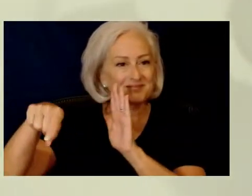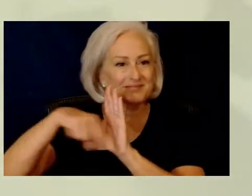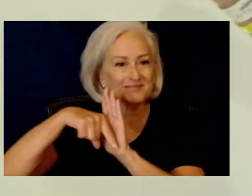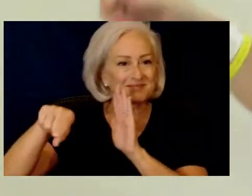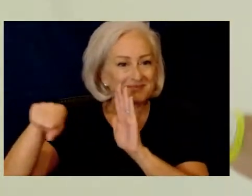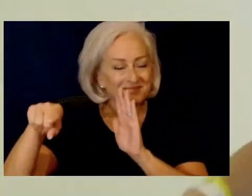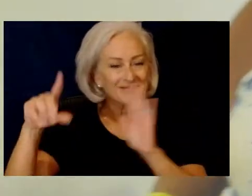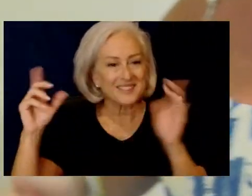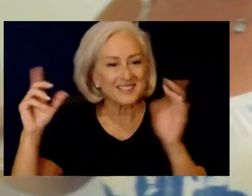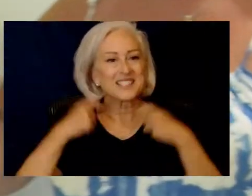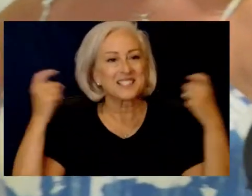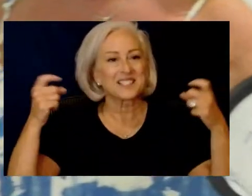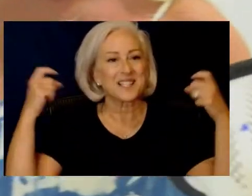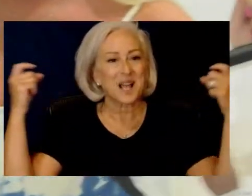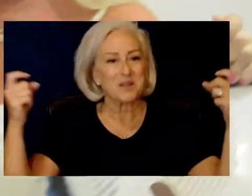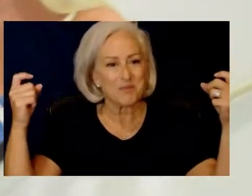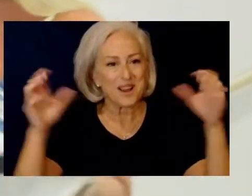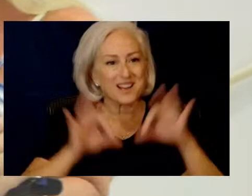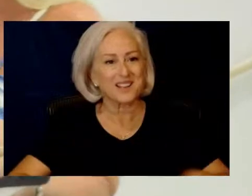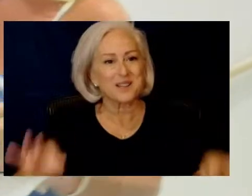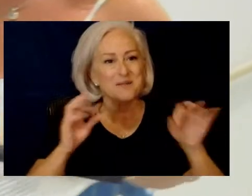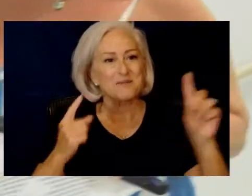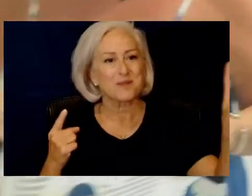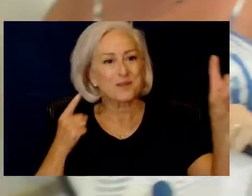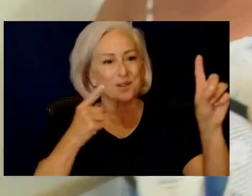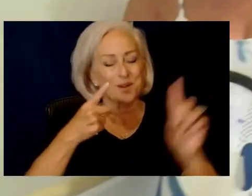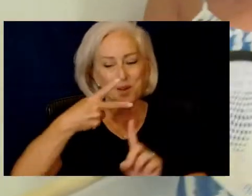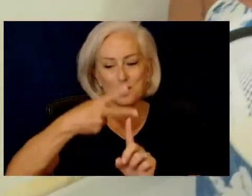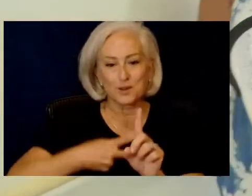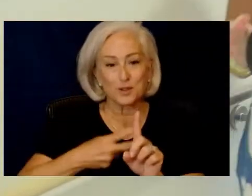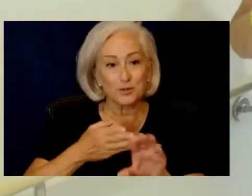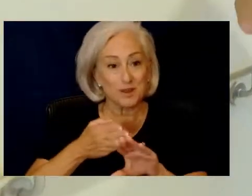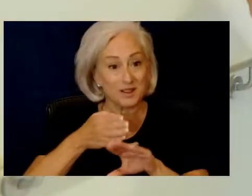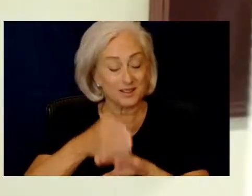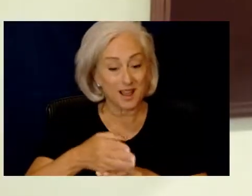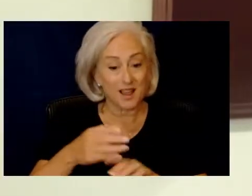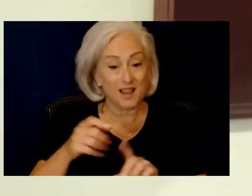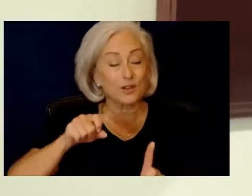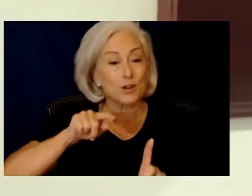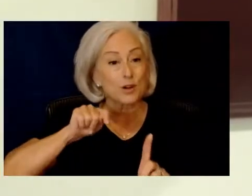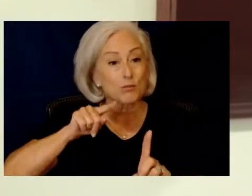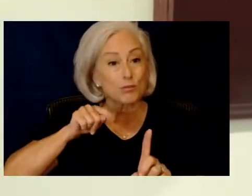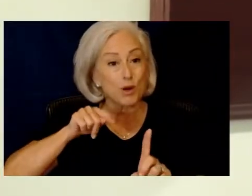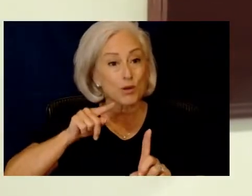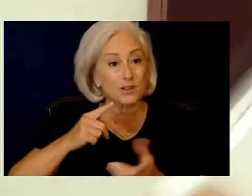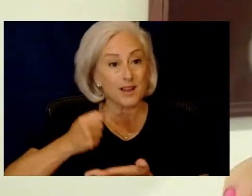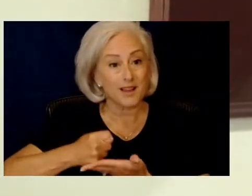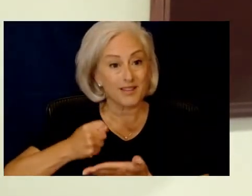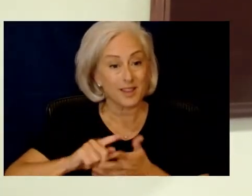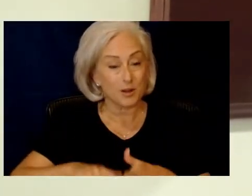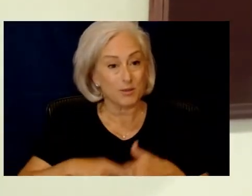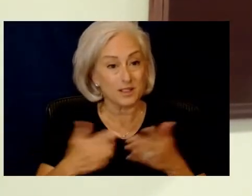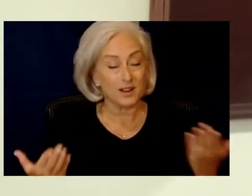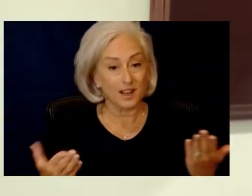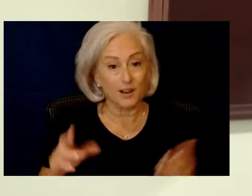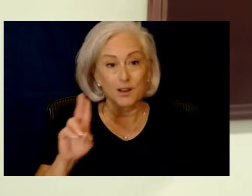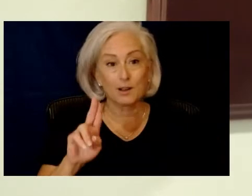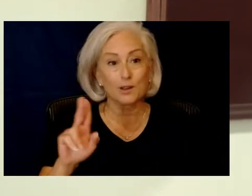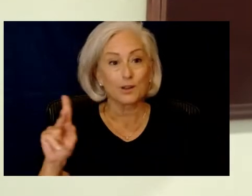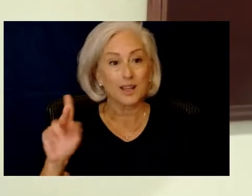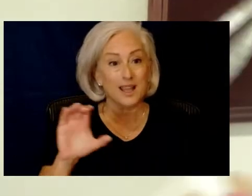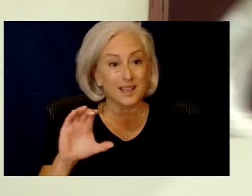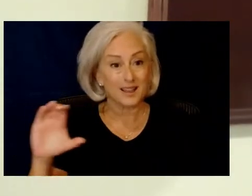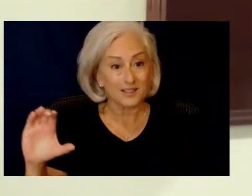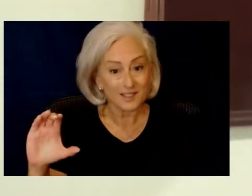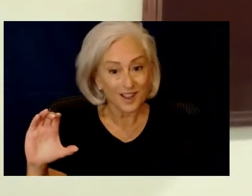Celebrating a huge milestone. 2 months after proton therapy began here at the University of Kansas Cancer Center, one of the first patients